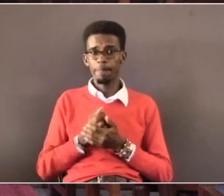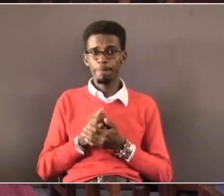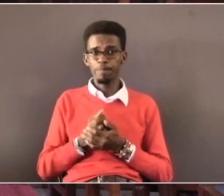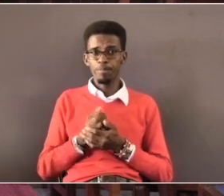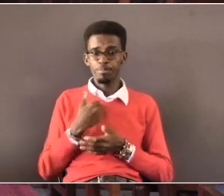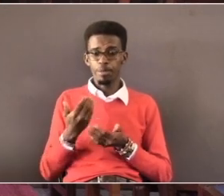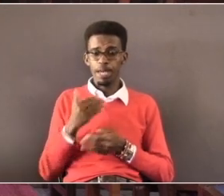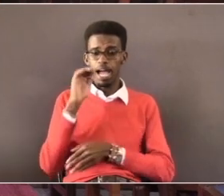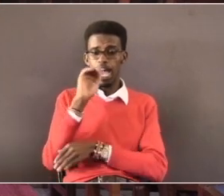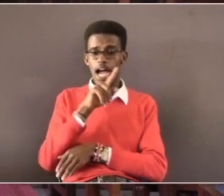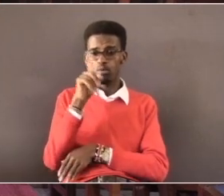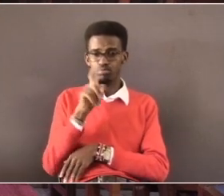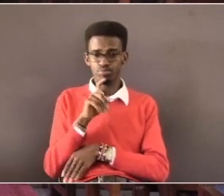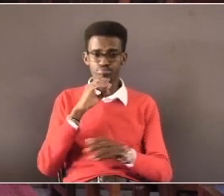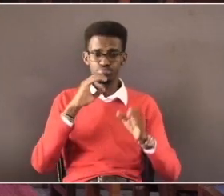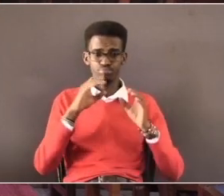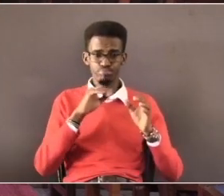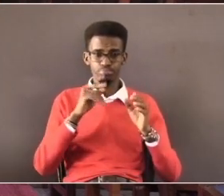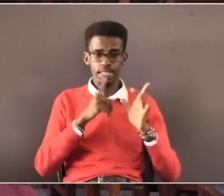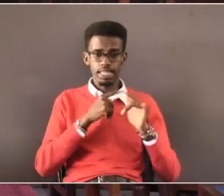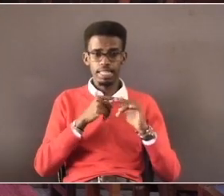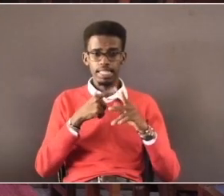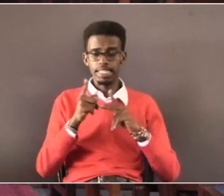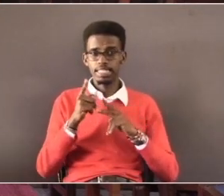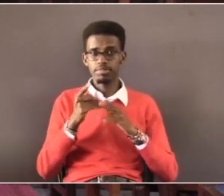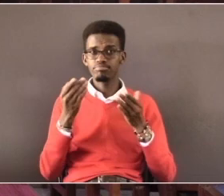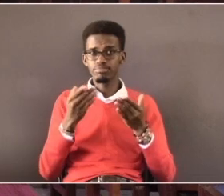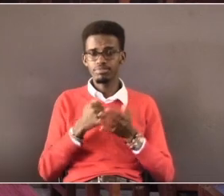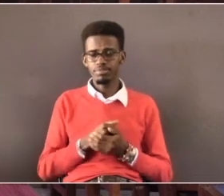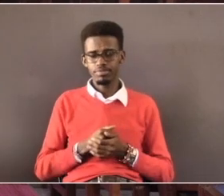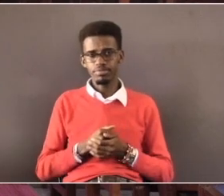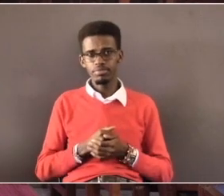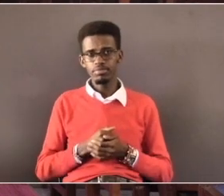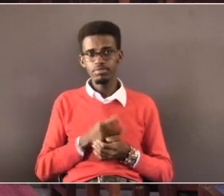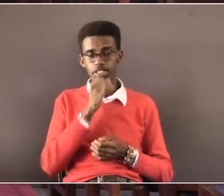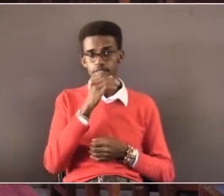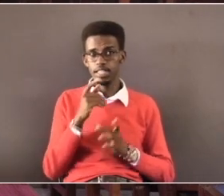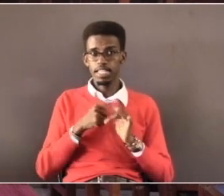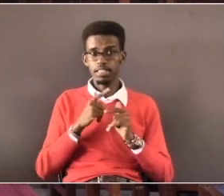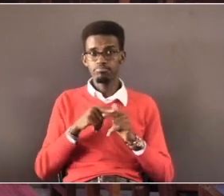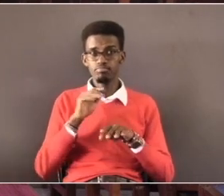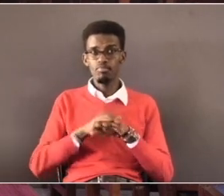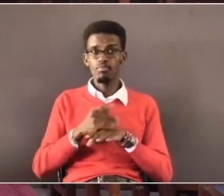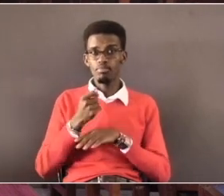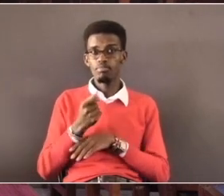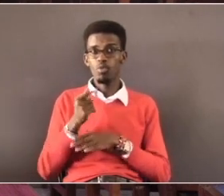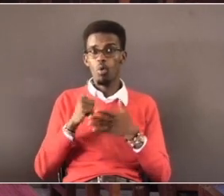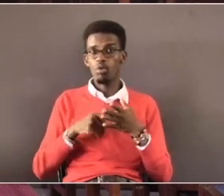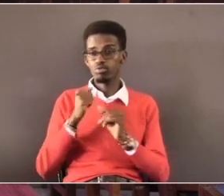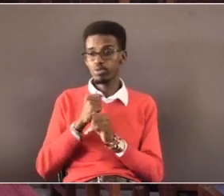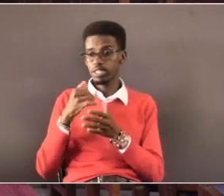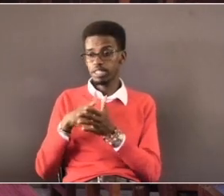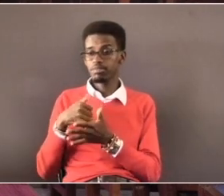ask questions, conversation starters. By the way, if you are to get a certain amount of money, like what do you do with